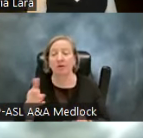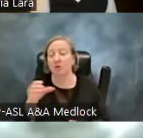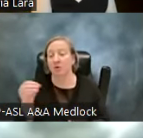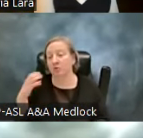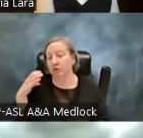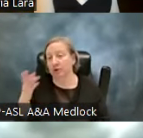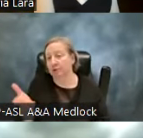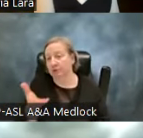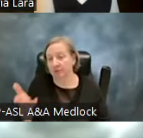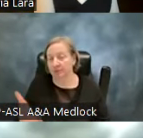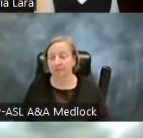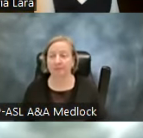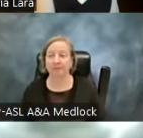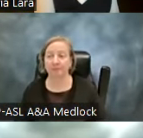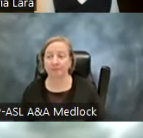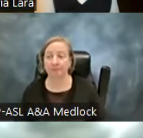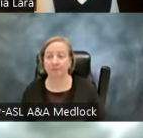co-chairs.